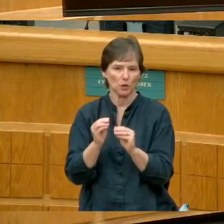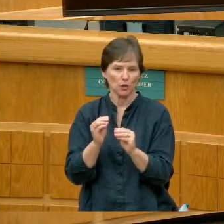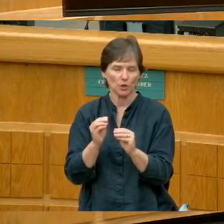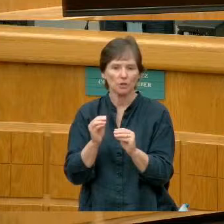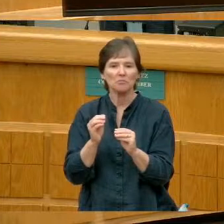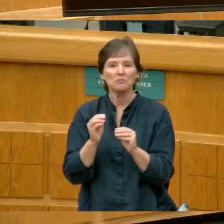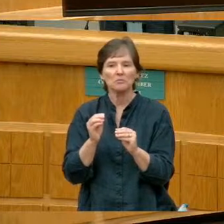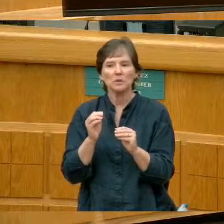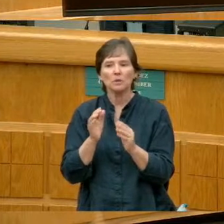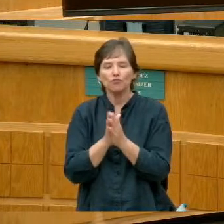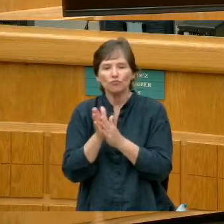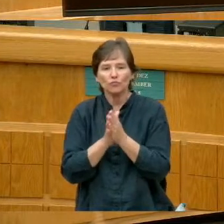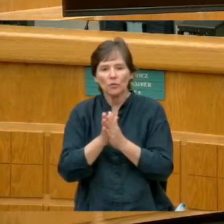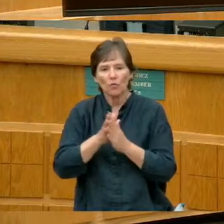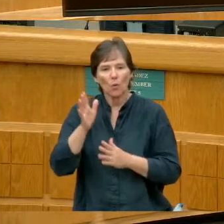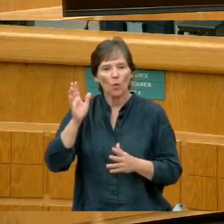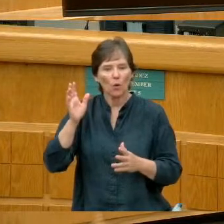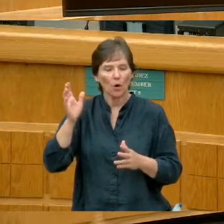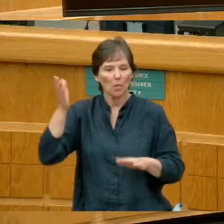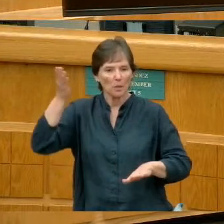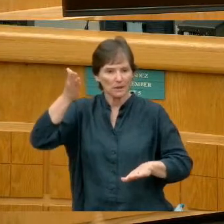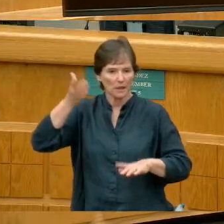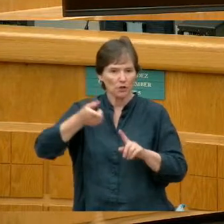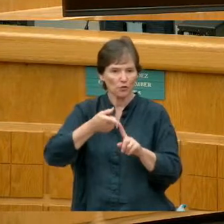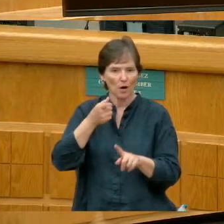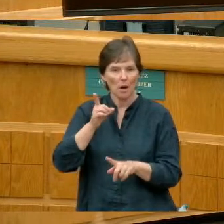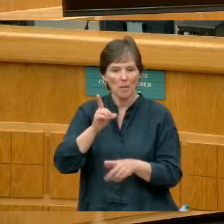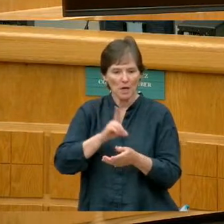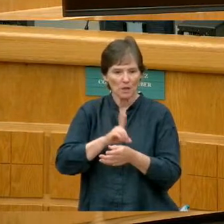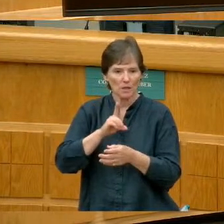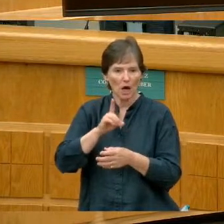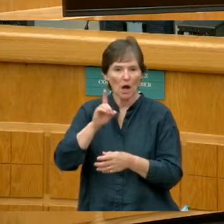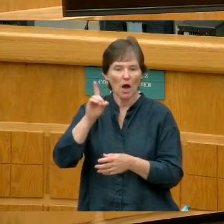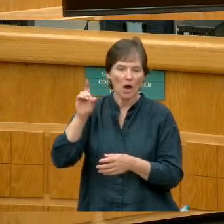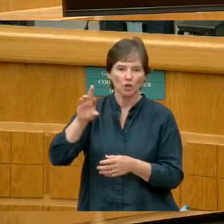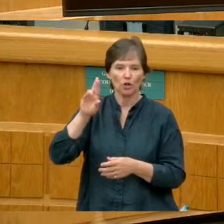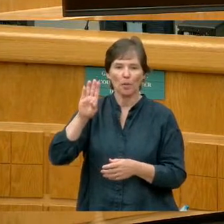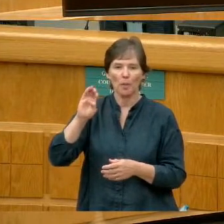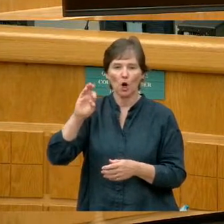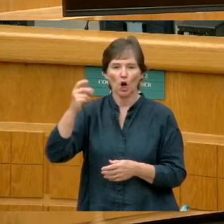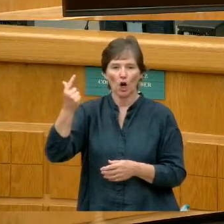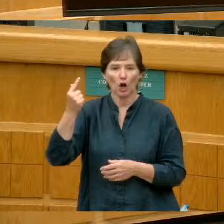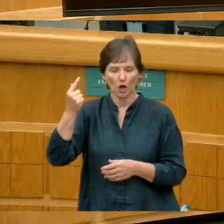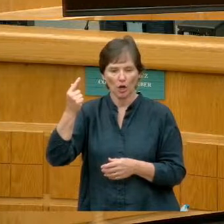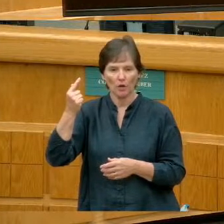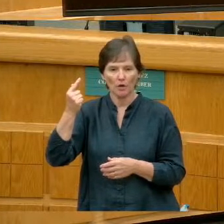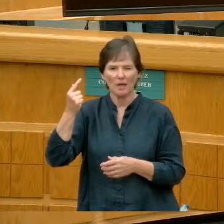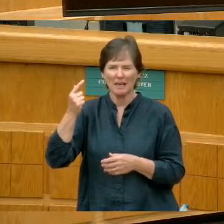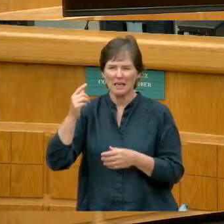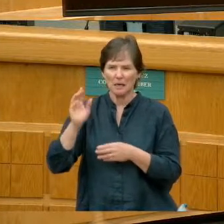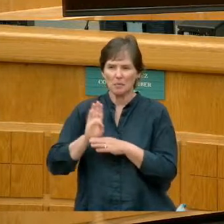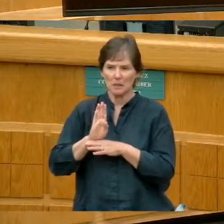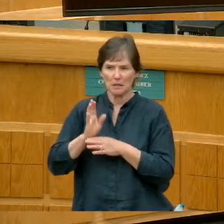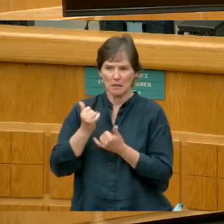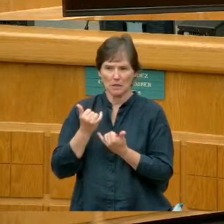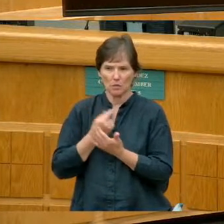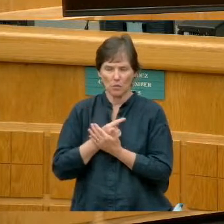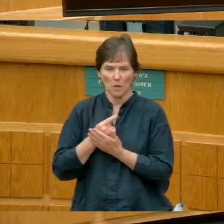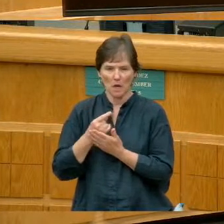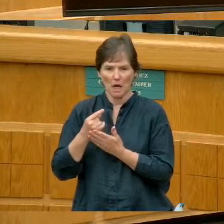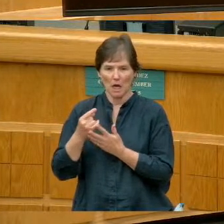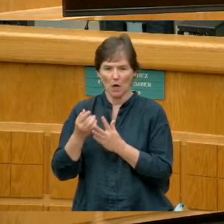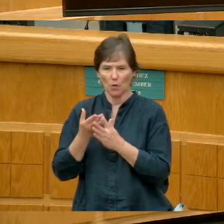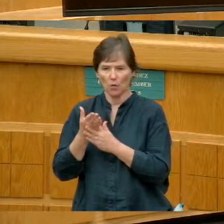Dr. Bird's presentation. I know he's been busy, been out and about this week, at least through WebEx, doing